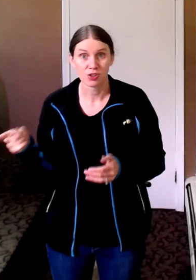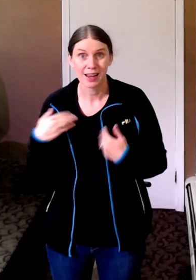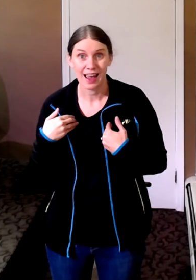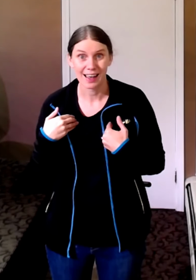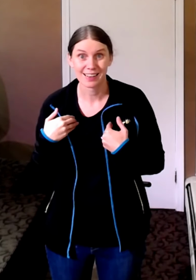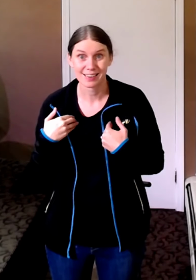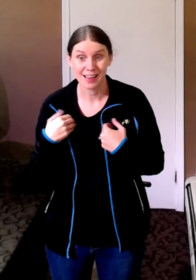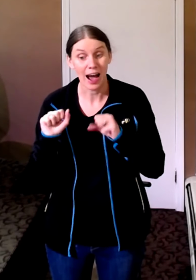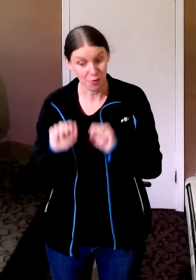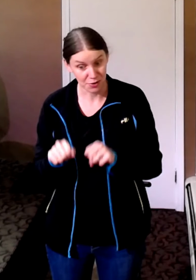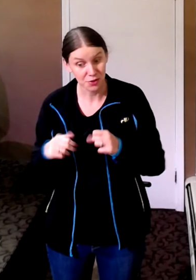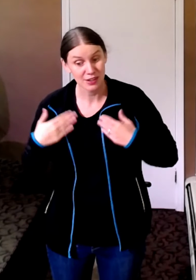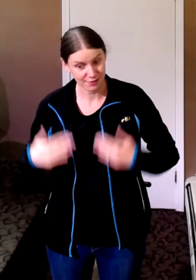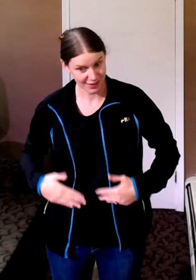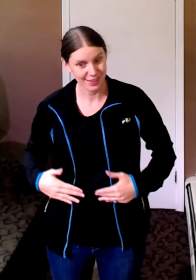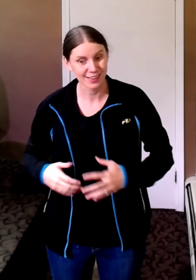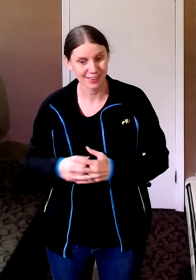of capabilities still.